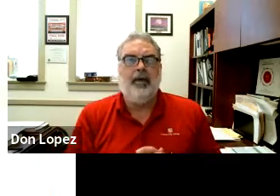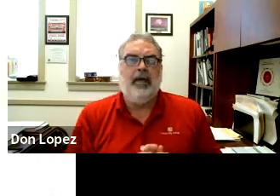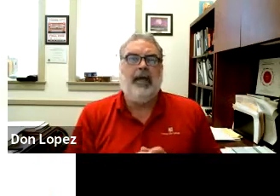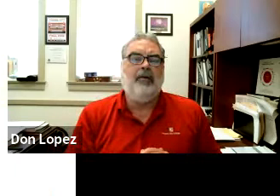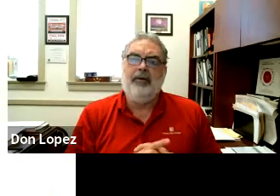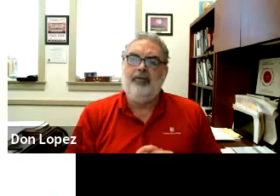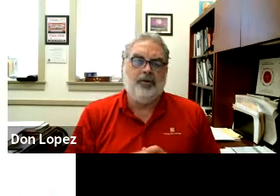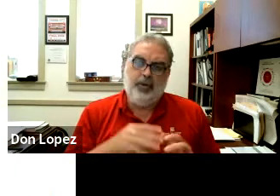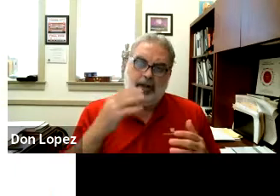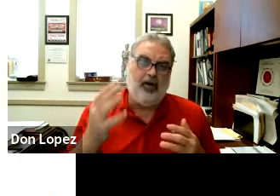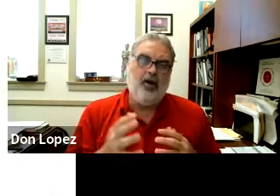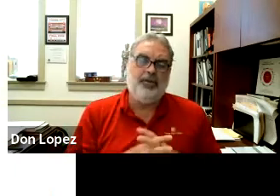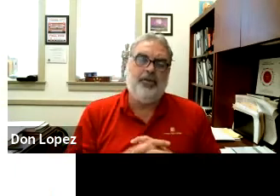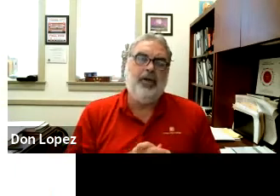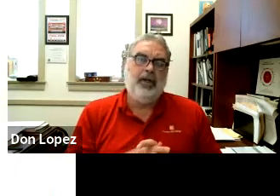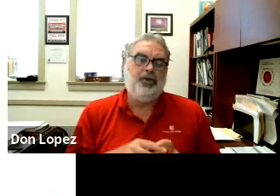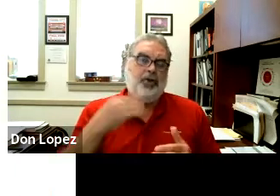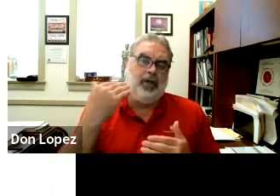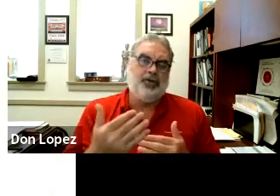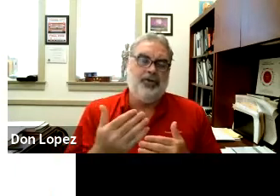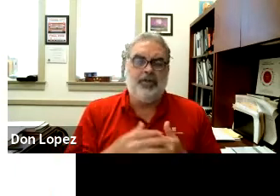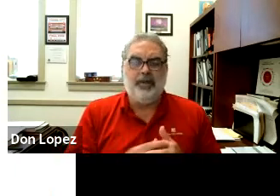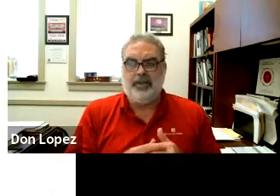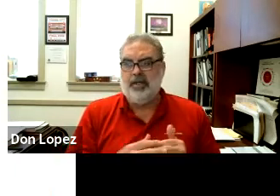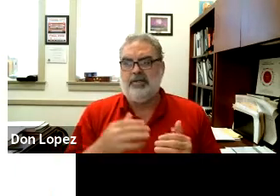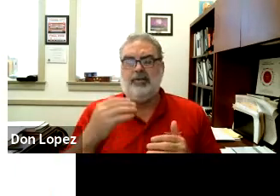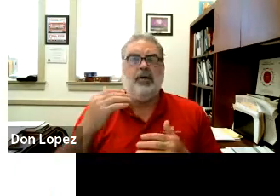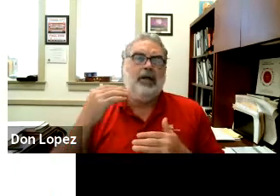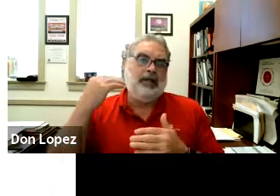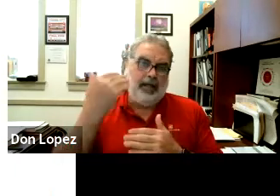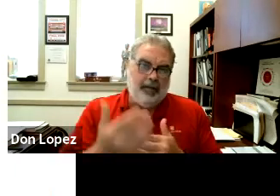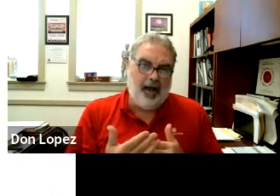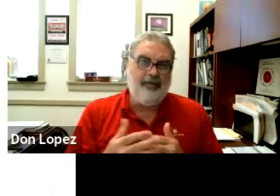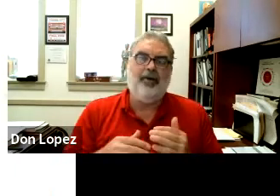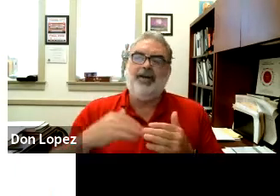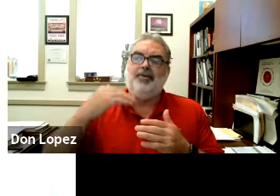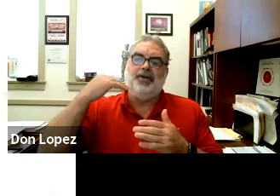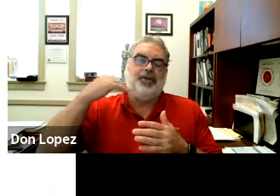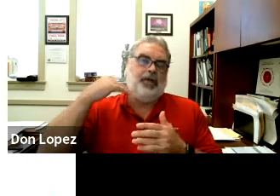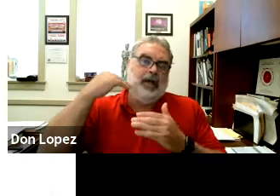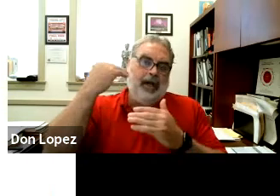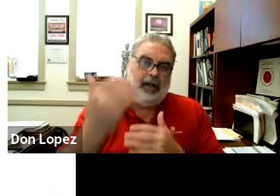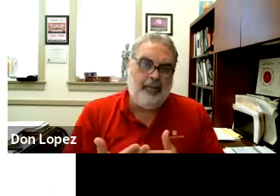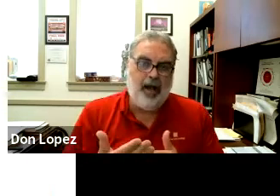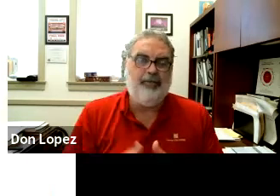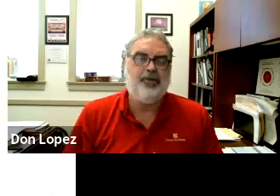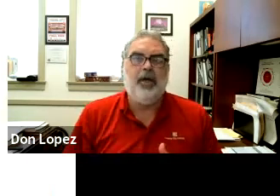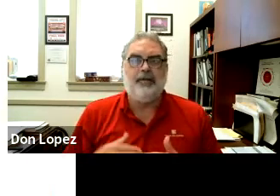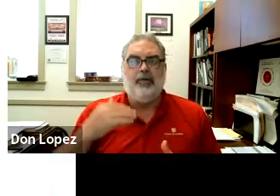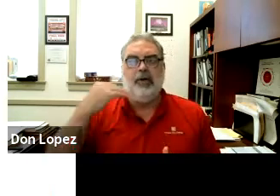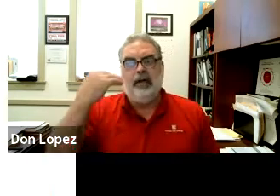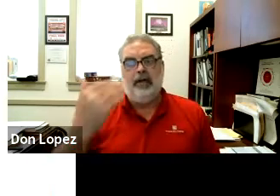time. And we've worked really hard to ensure that our students have been successful and that they apply for graduation and they apply